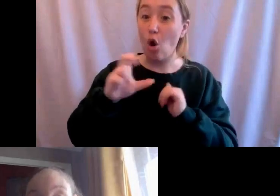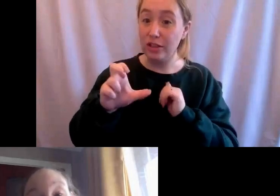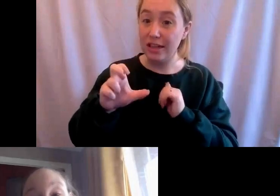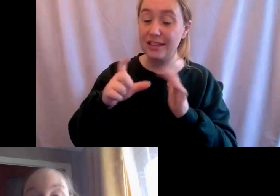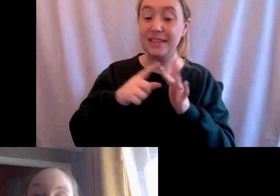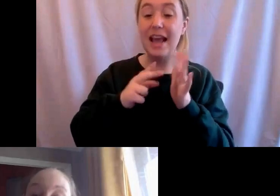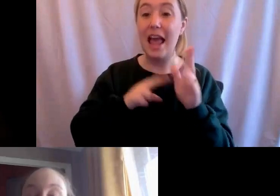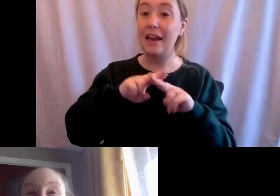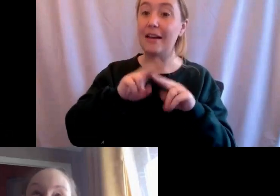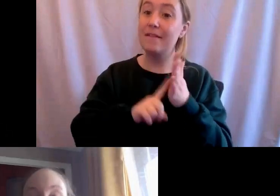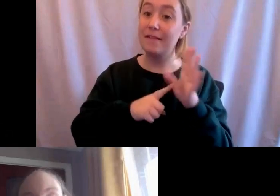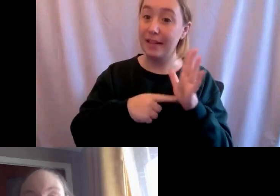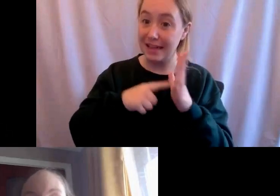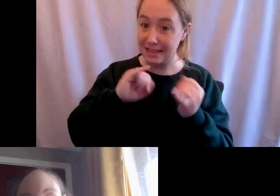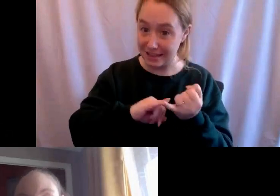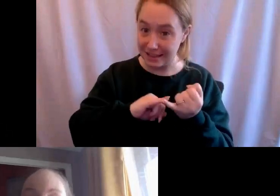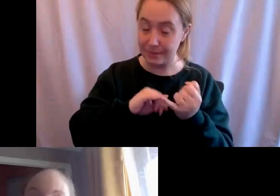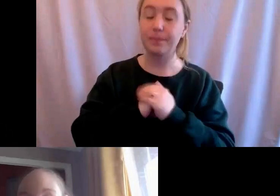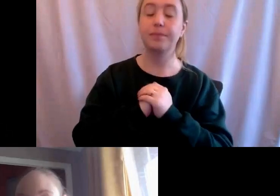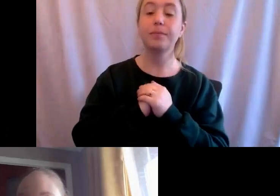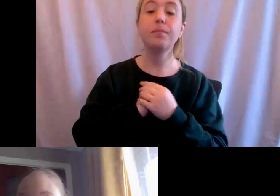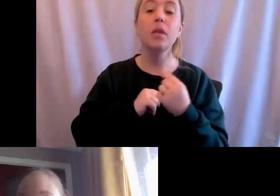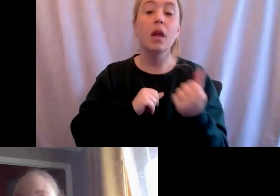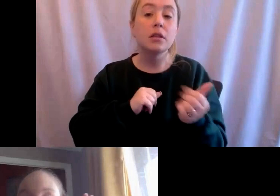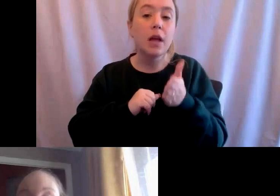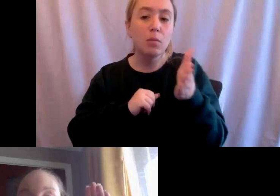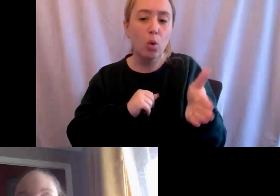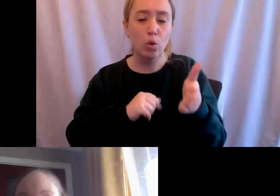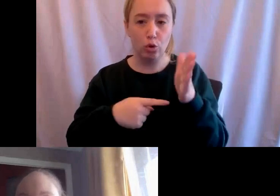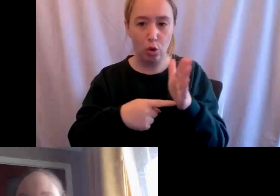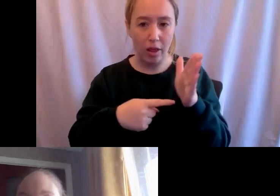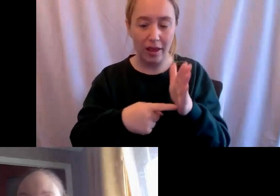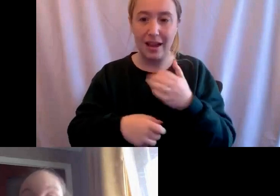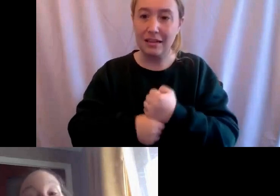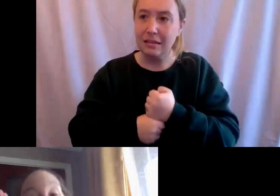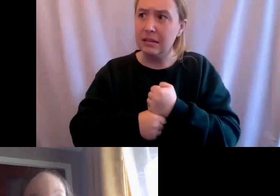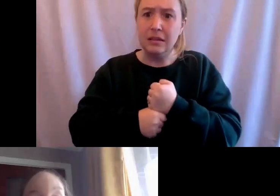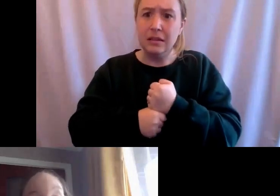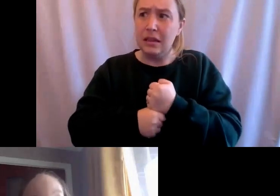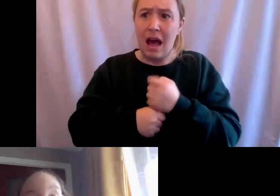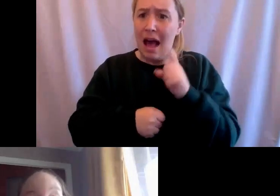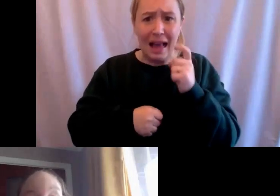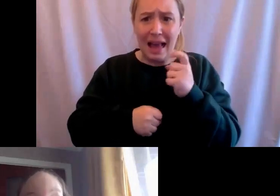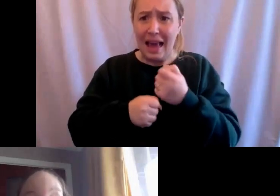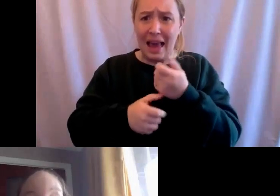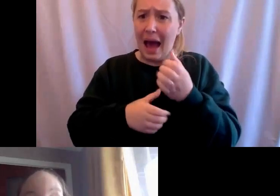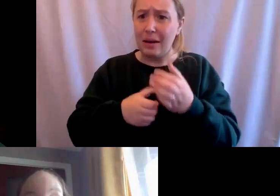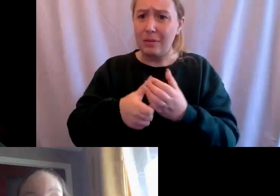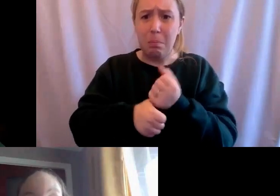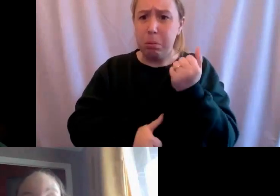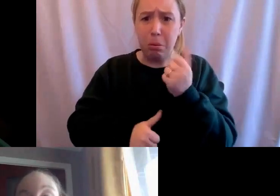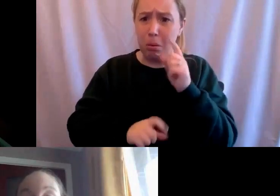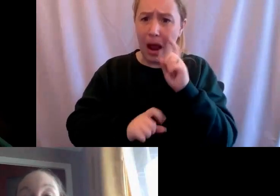bowel, and we kind of split hairs in the hospital, and we talk about constipation differently from difficult